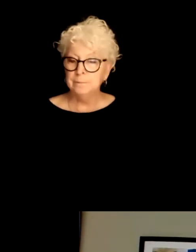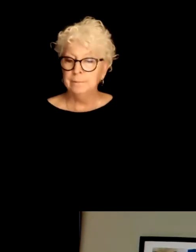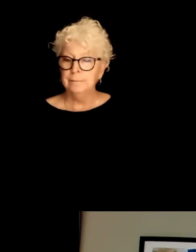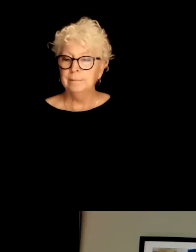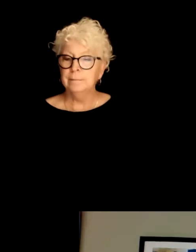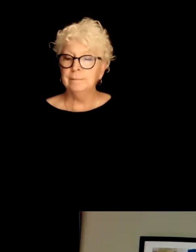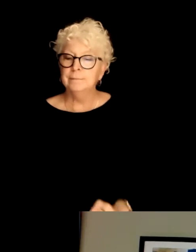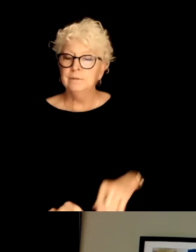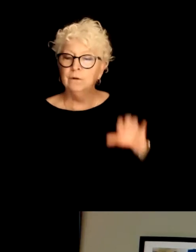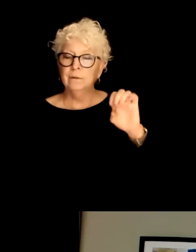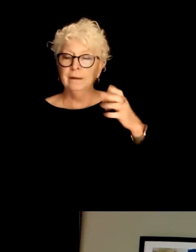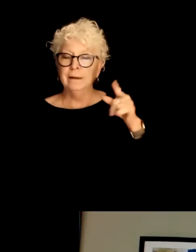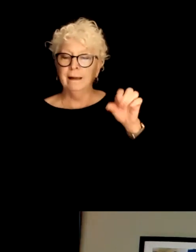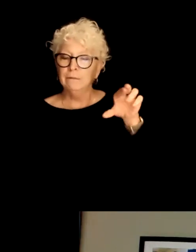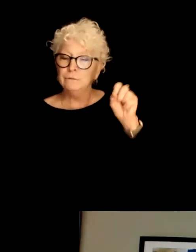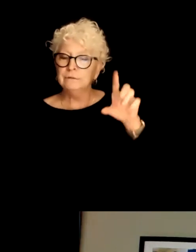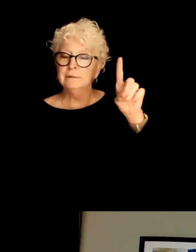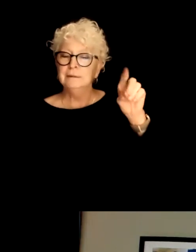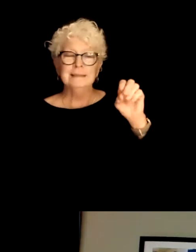since making Unrest.